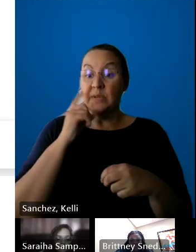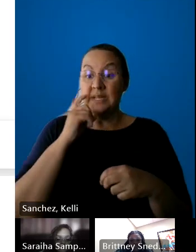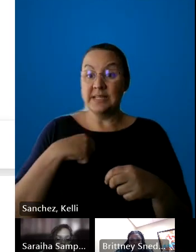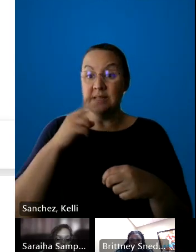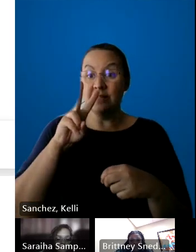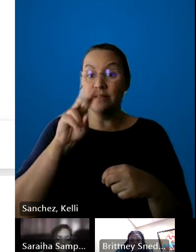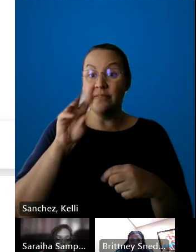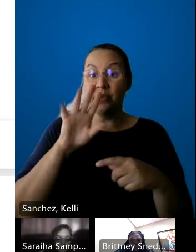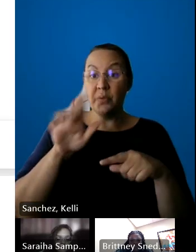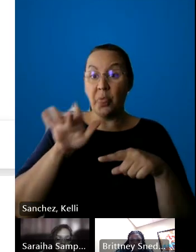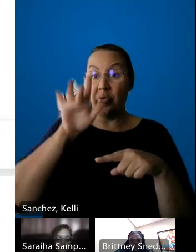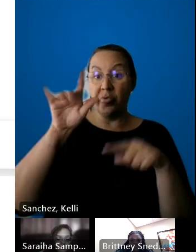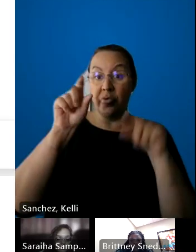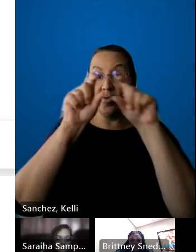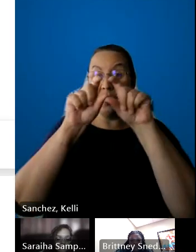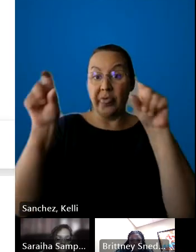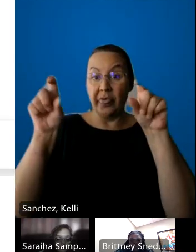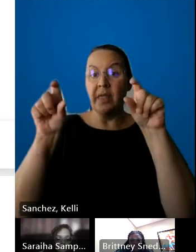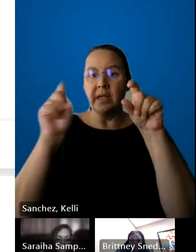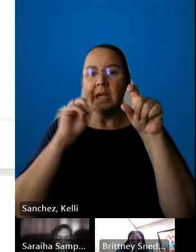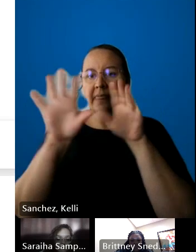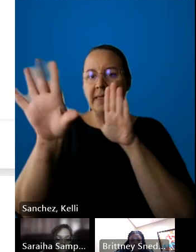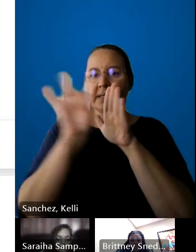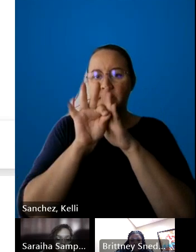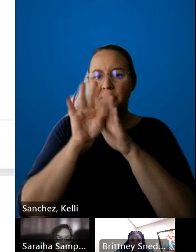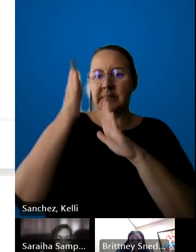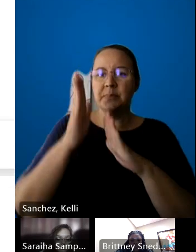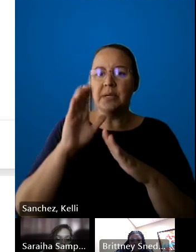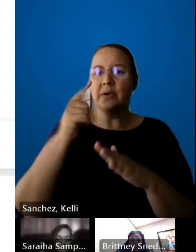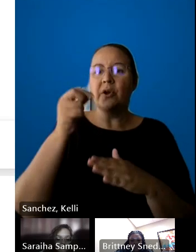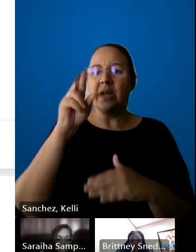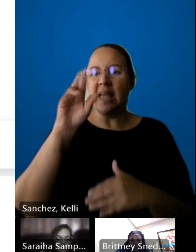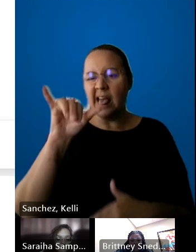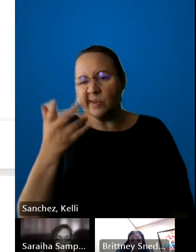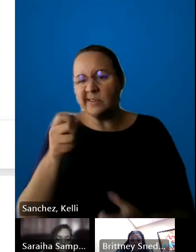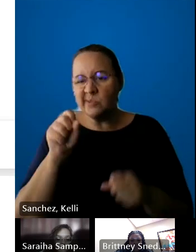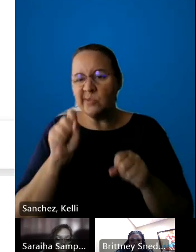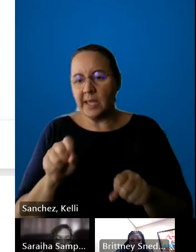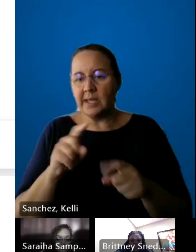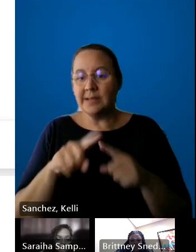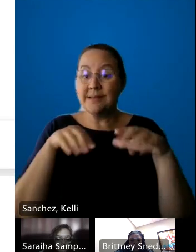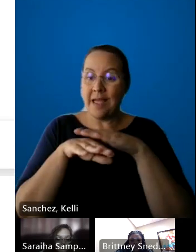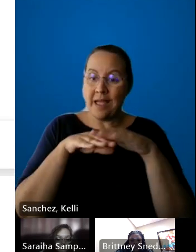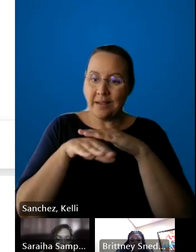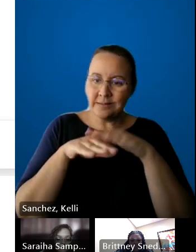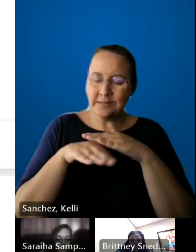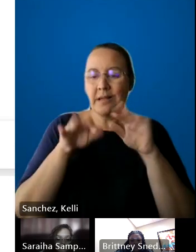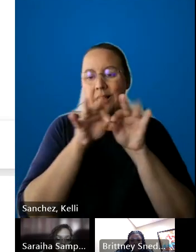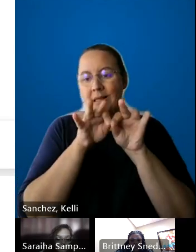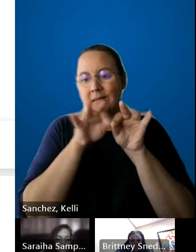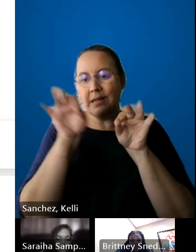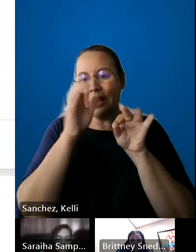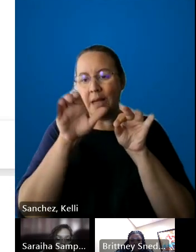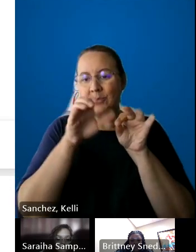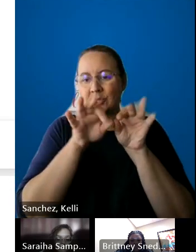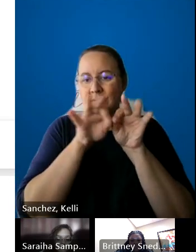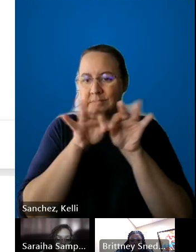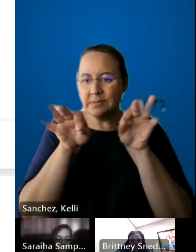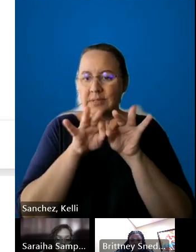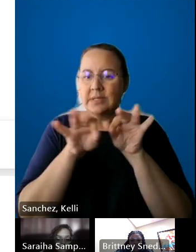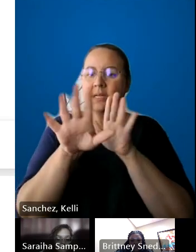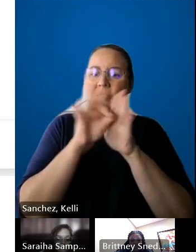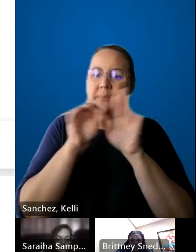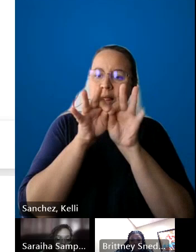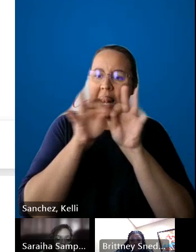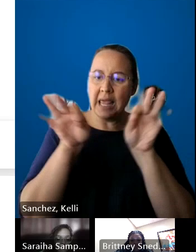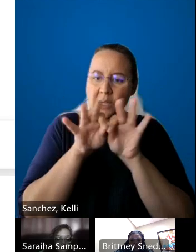at the top of your screen and then select Speaker or Gallery. To access closed captioning, click More, select Language,